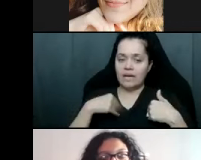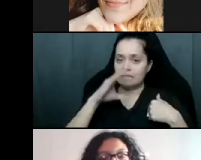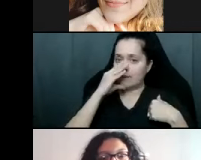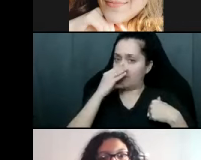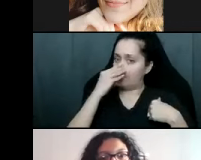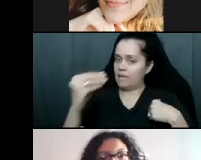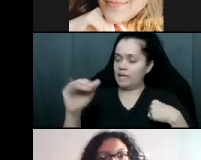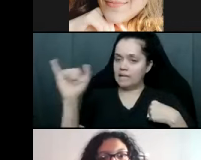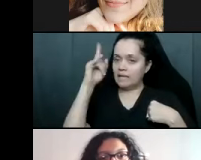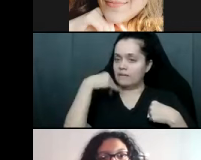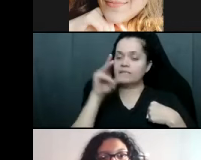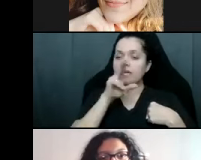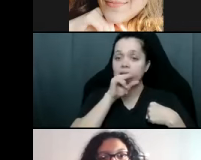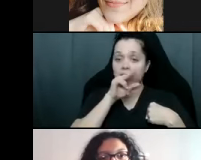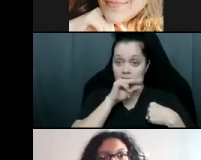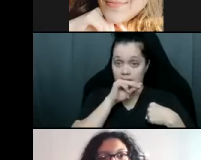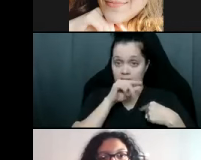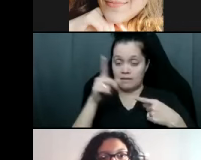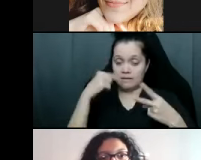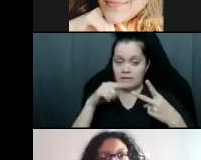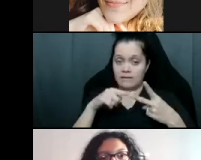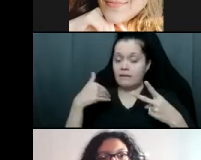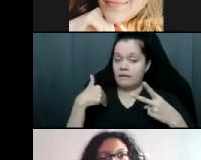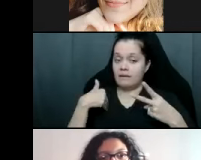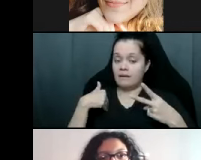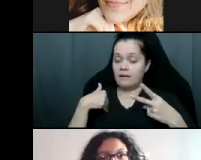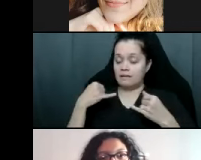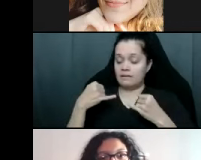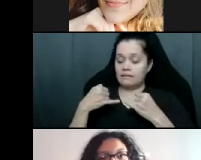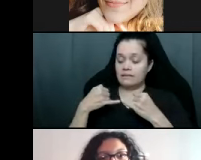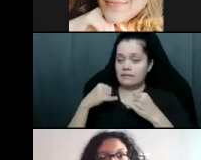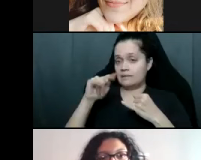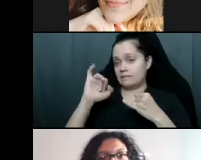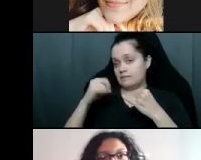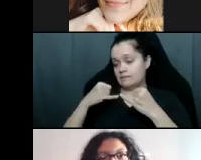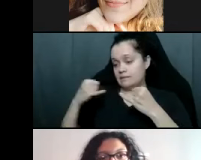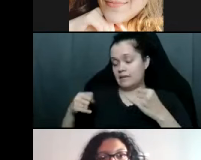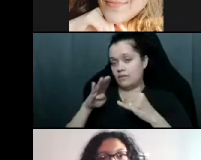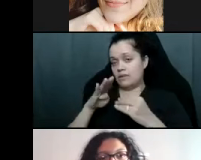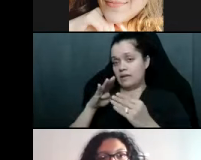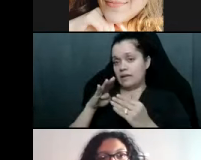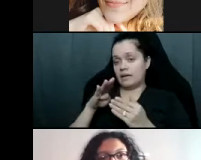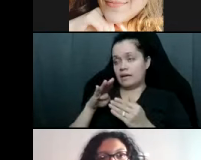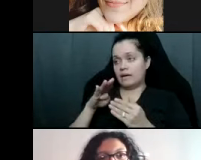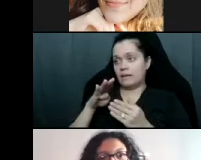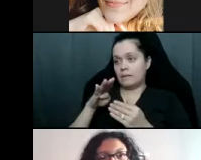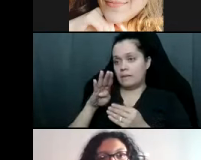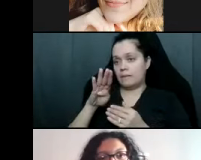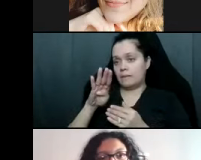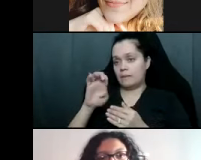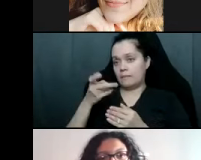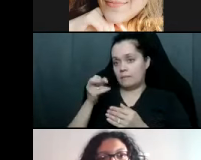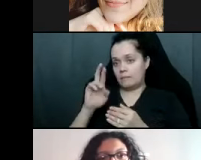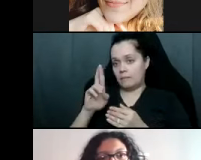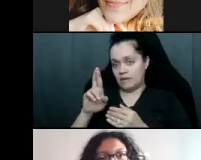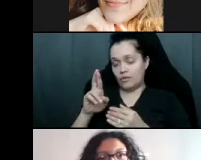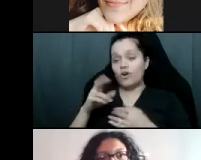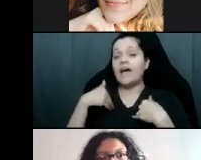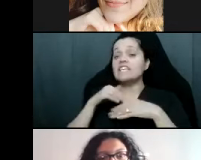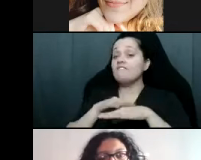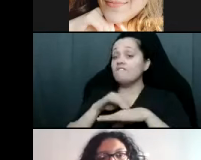a duck. It has a tail like a beaver. It does have fur like mammals typically